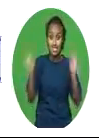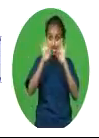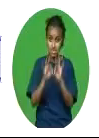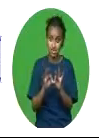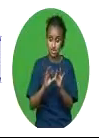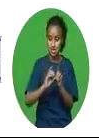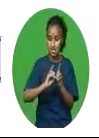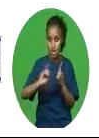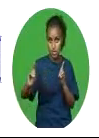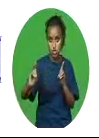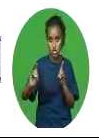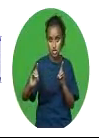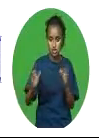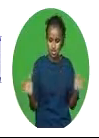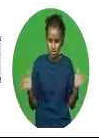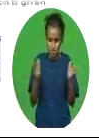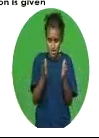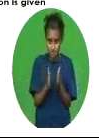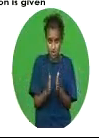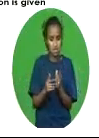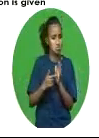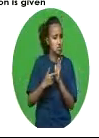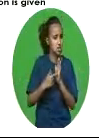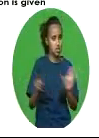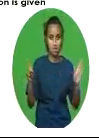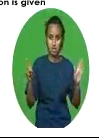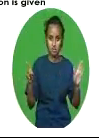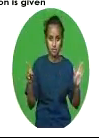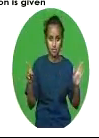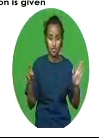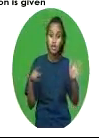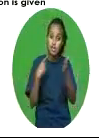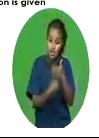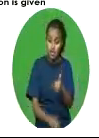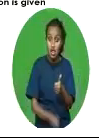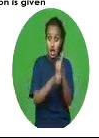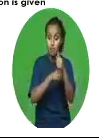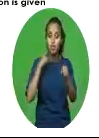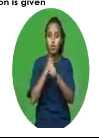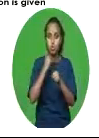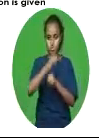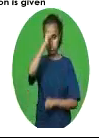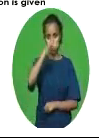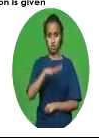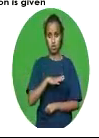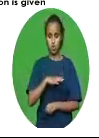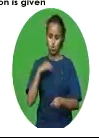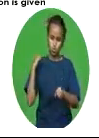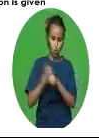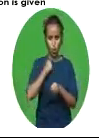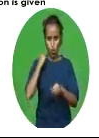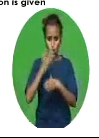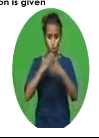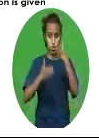dimensions are specified clearly. This helps the workman to construct the